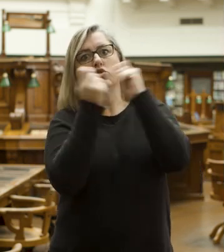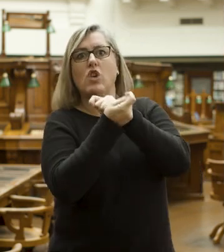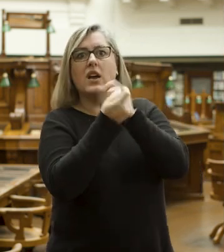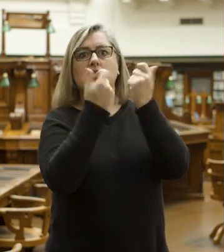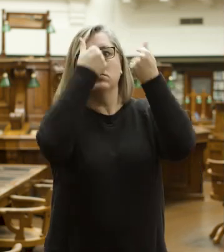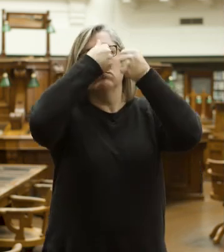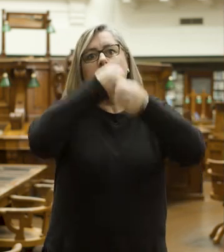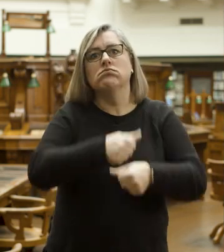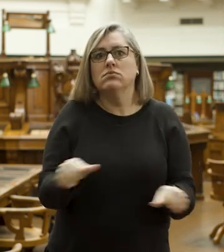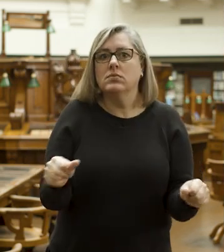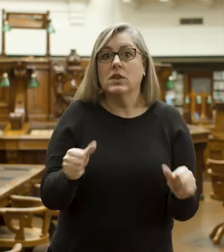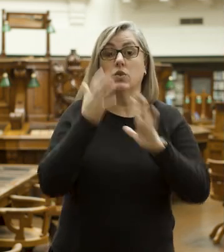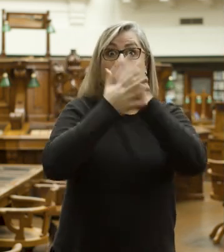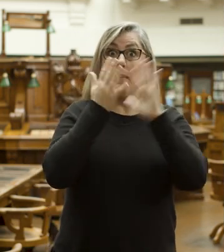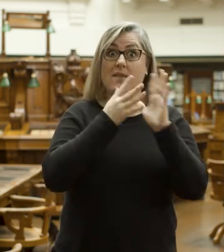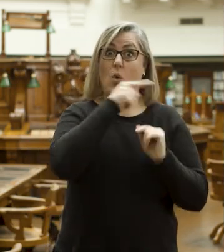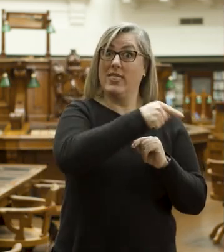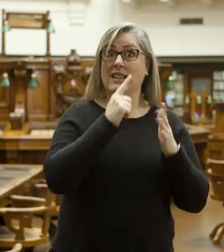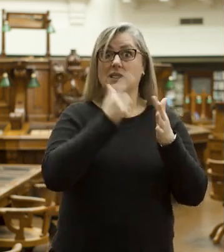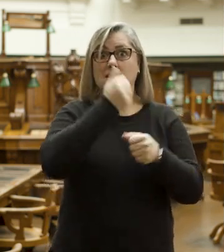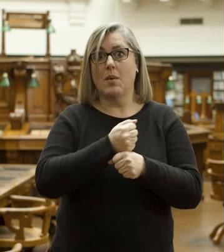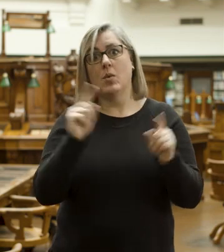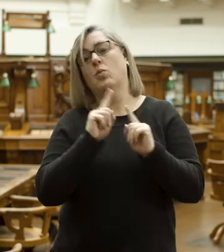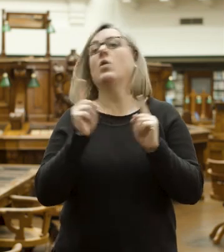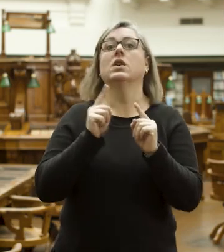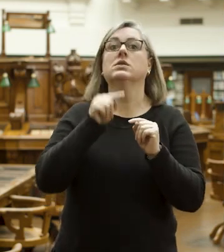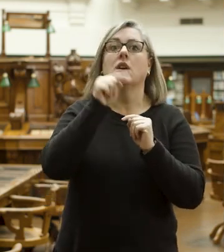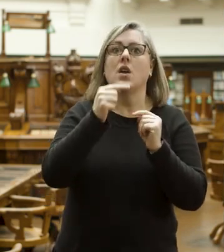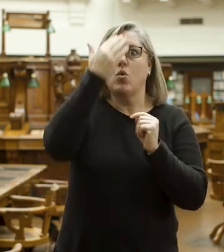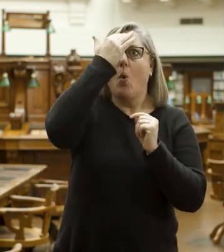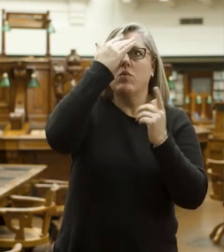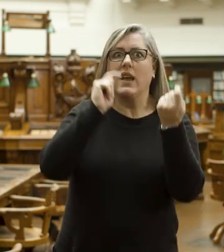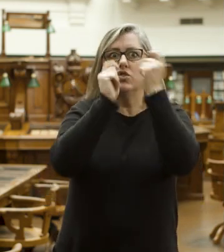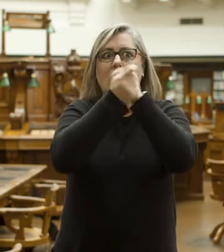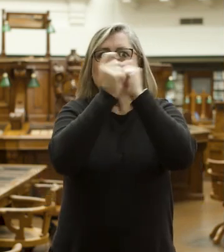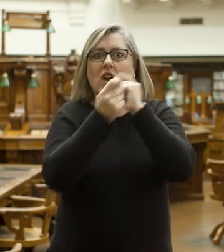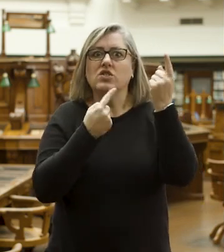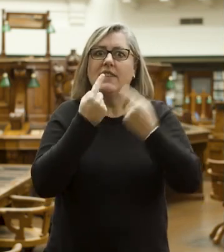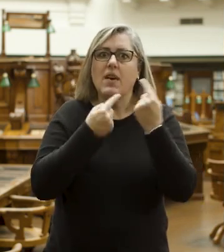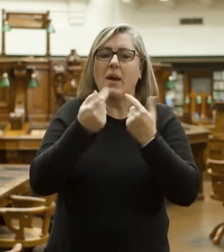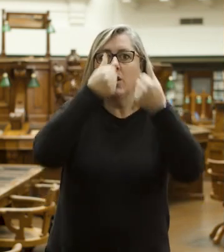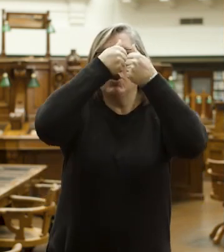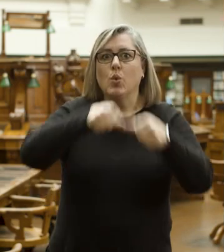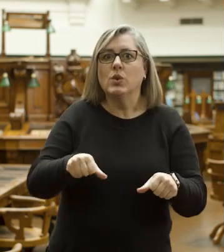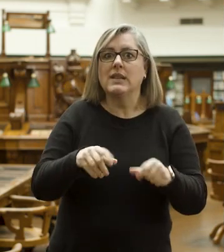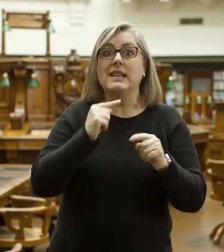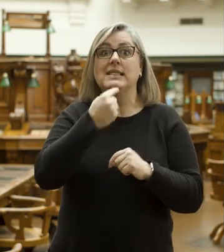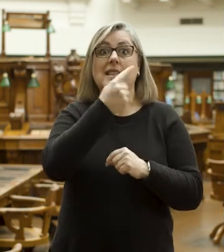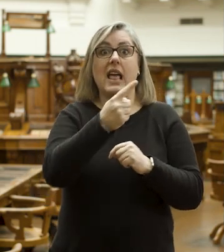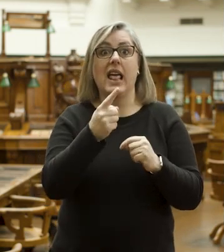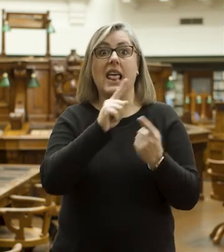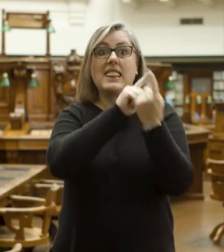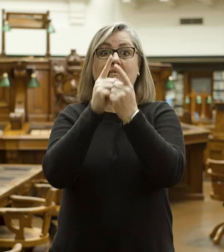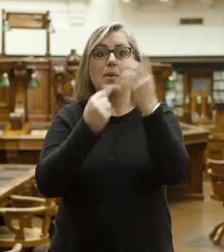case, your brain is filtering out the information and it's telling you things that are getting bigger are actually staying the